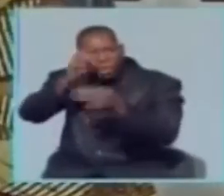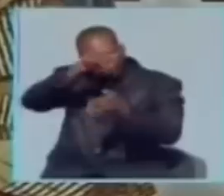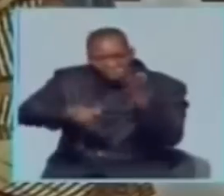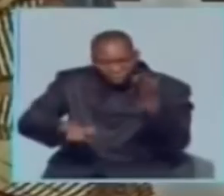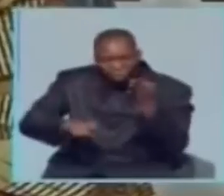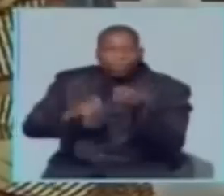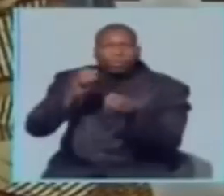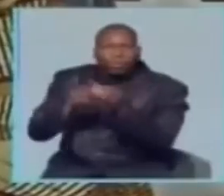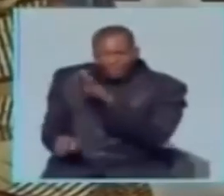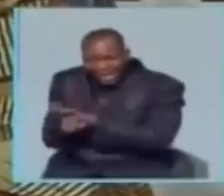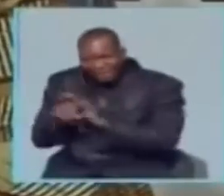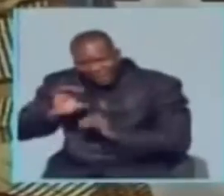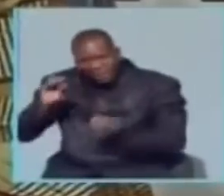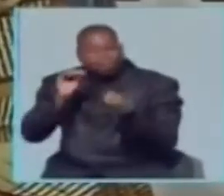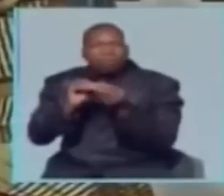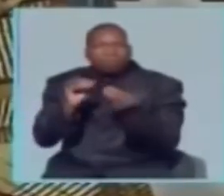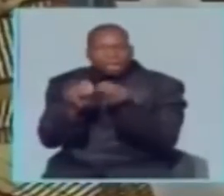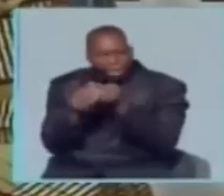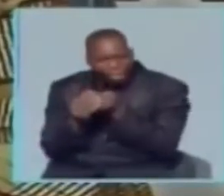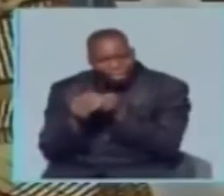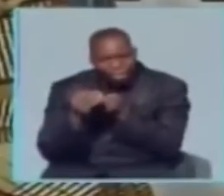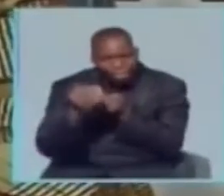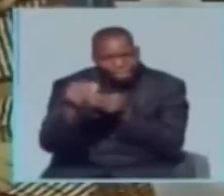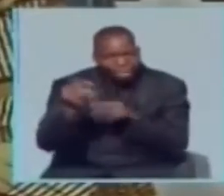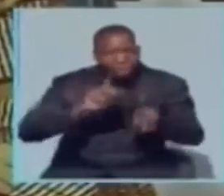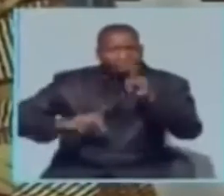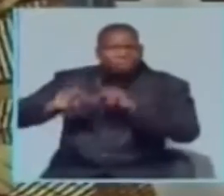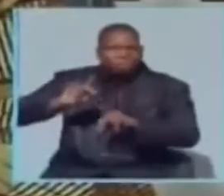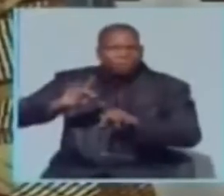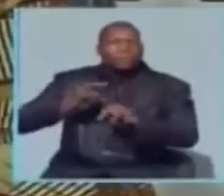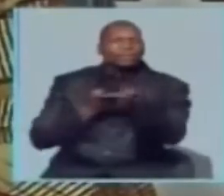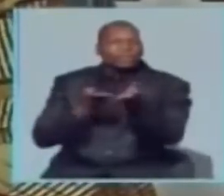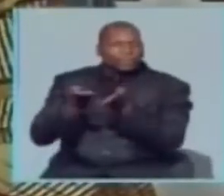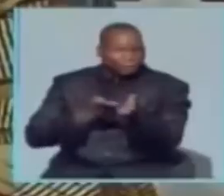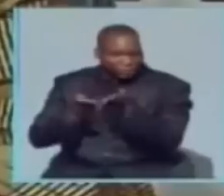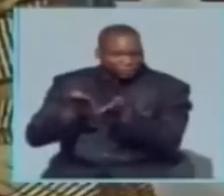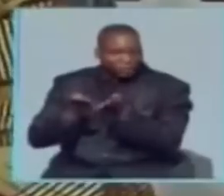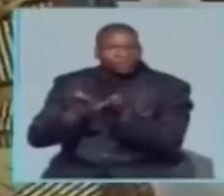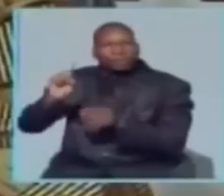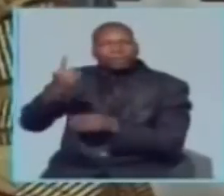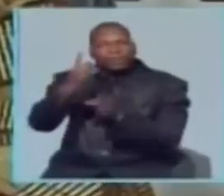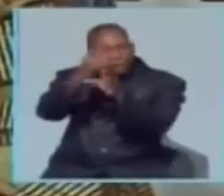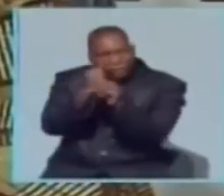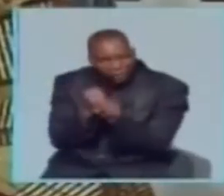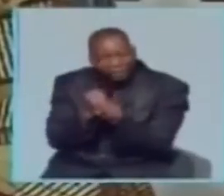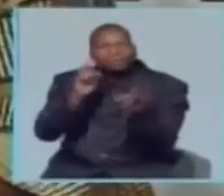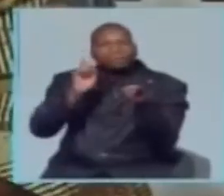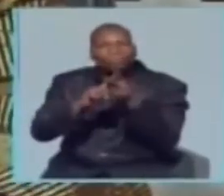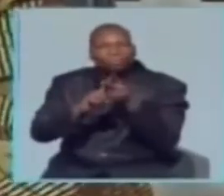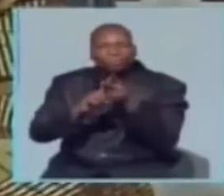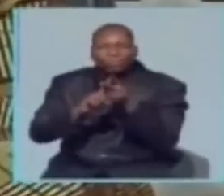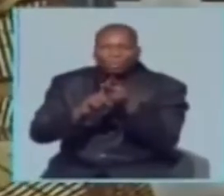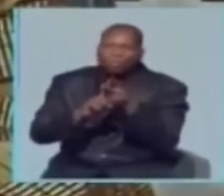private sector, so that ultimately the citizens will get a service, first of all, and the right price. Right. Because